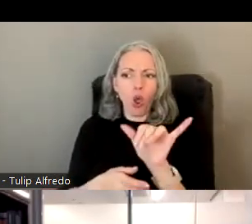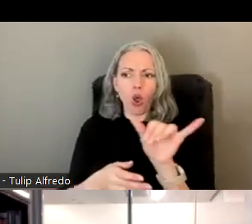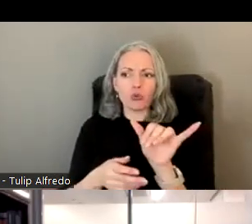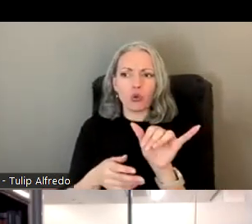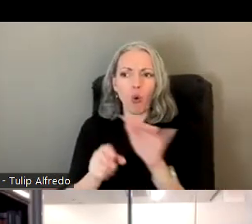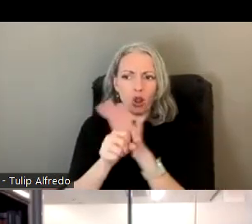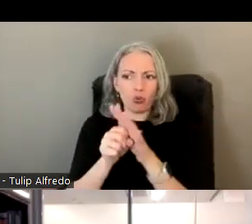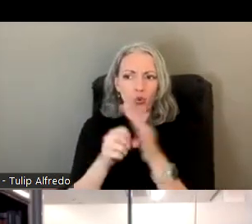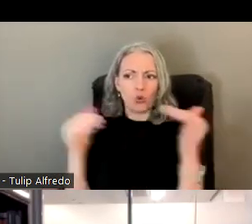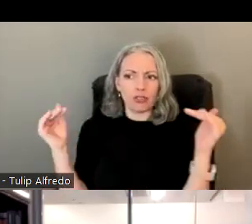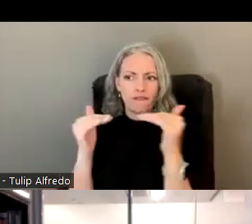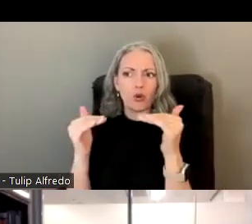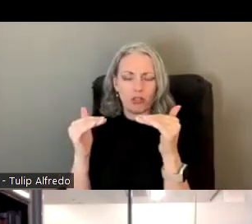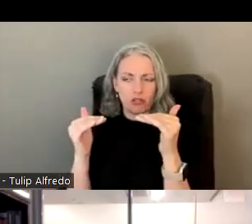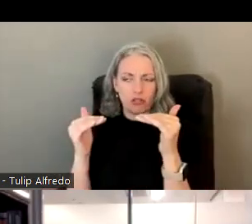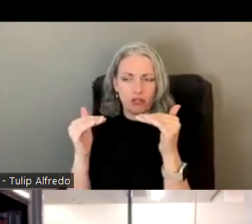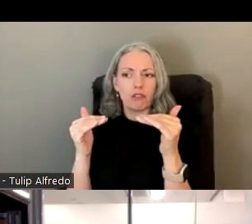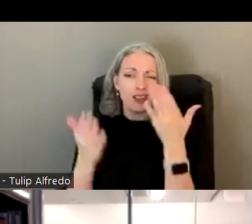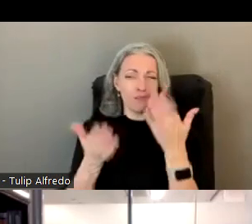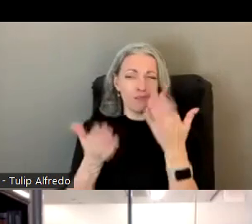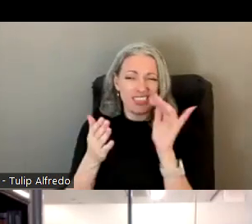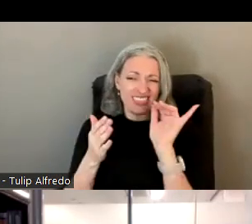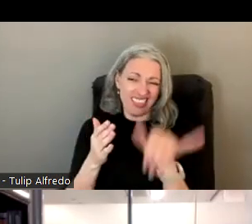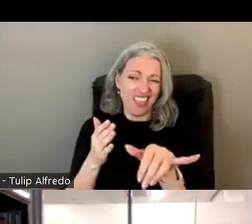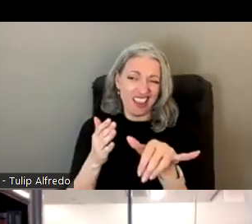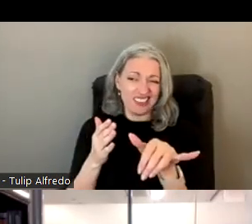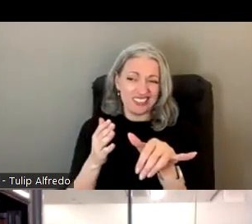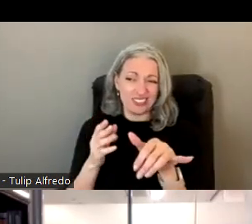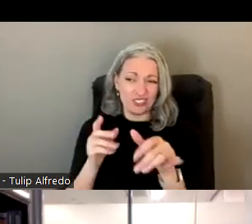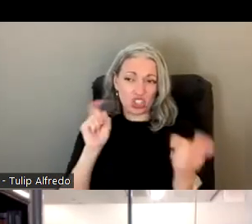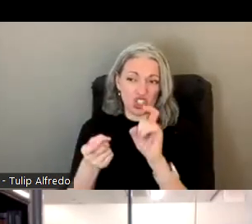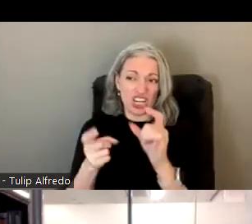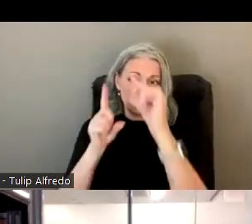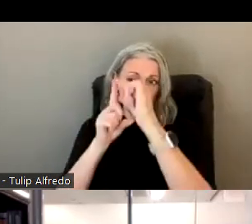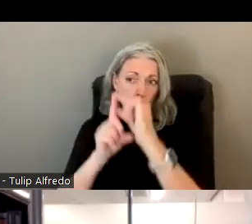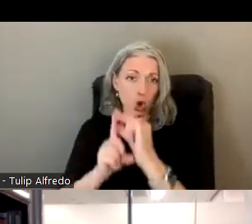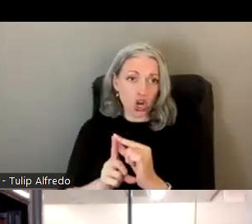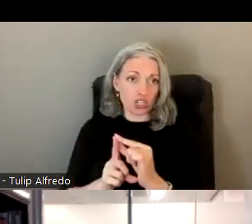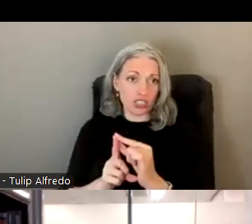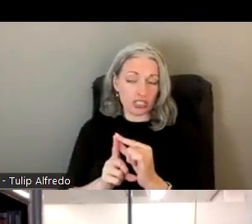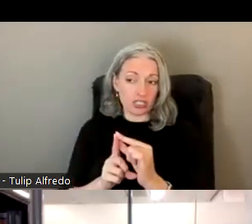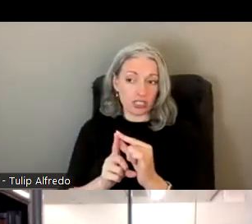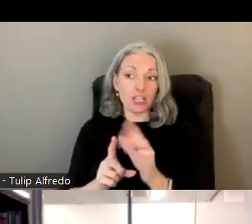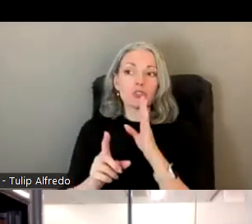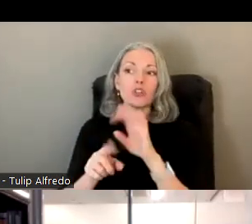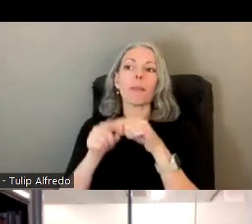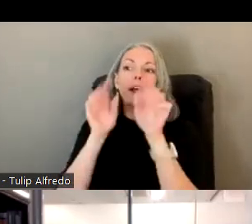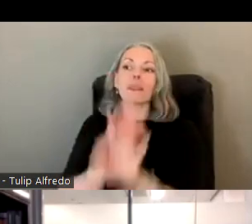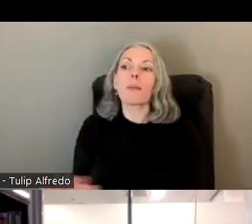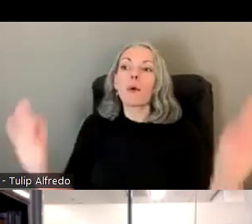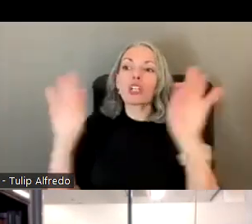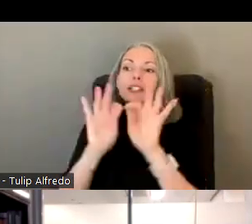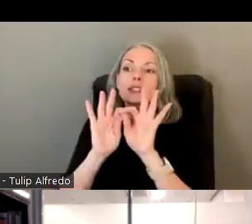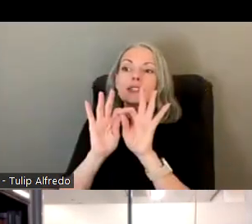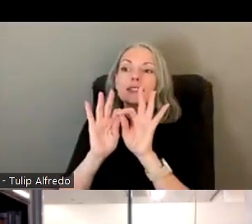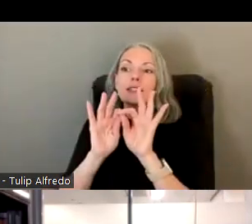local level. So maybe that could be rephrased to talk about the importance of these